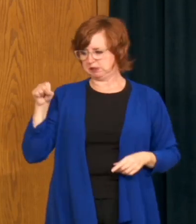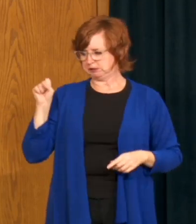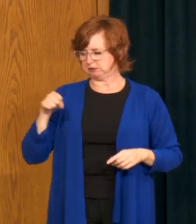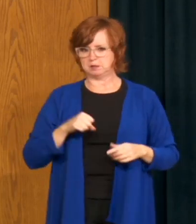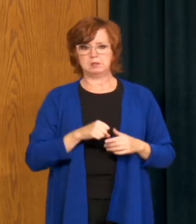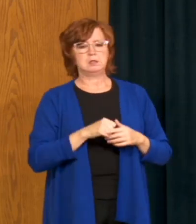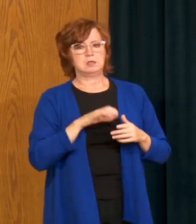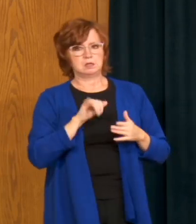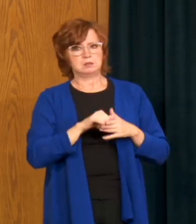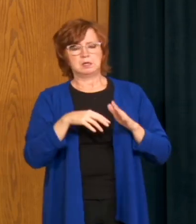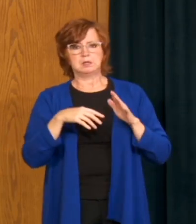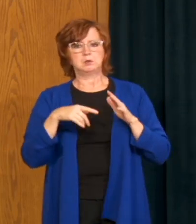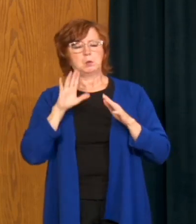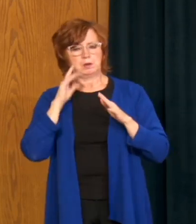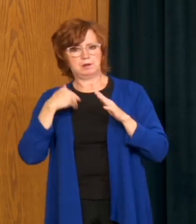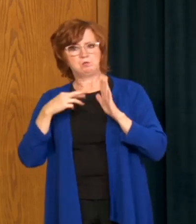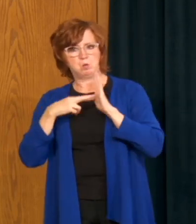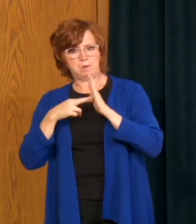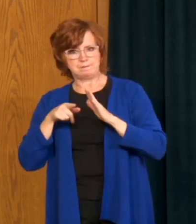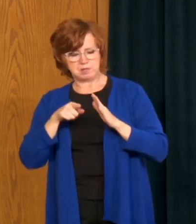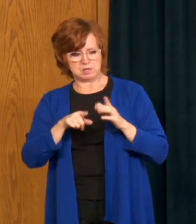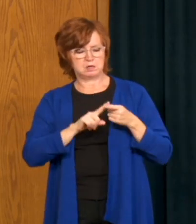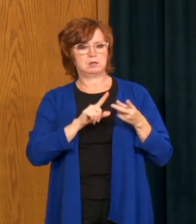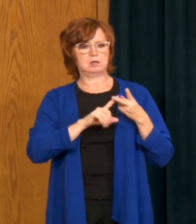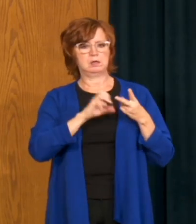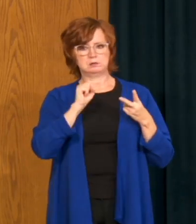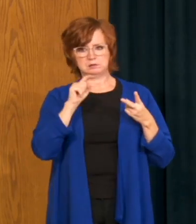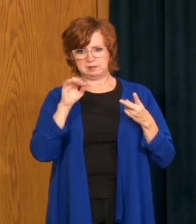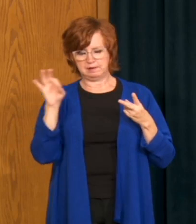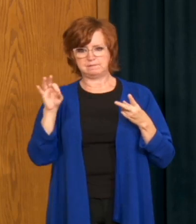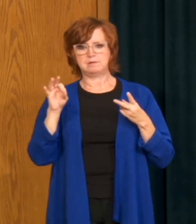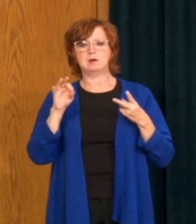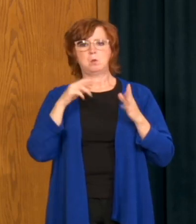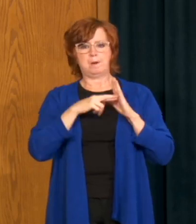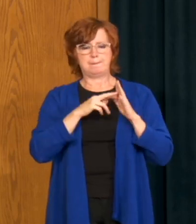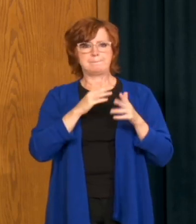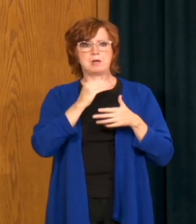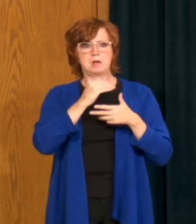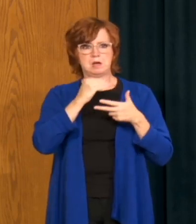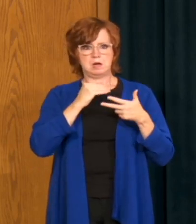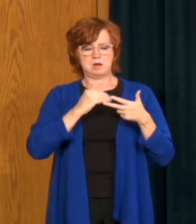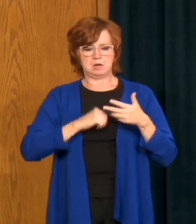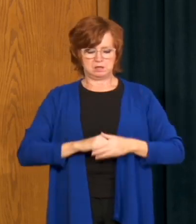representation from the school boards as well as the Saskatchewan Teachers Federation on it, will be